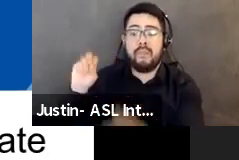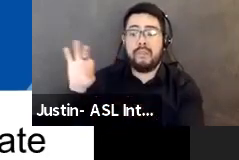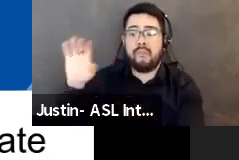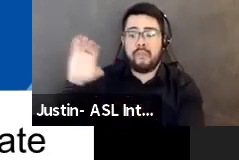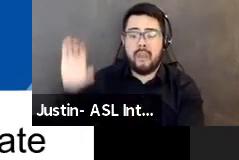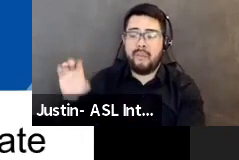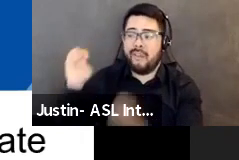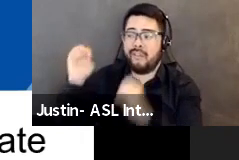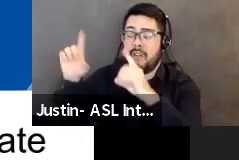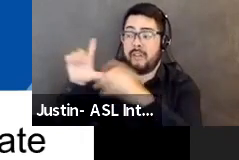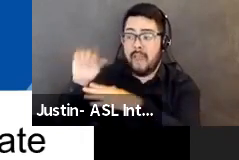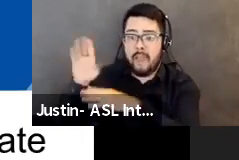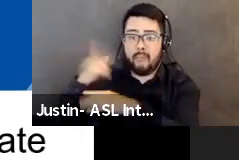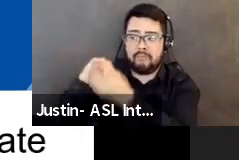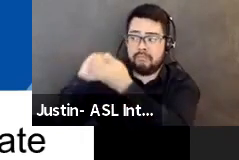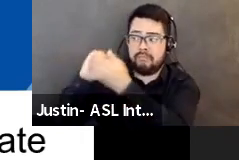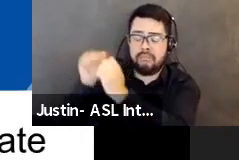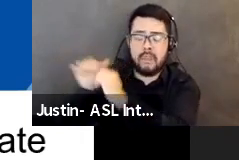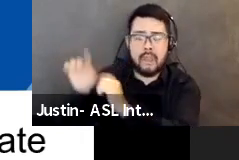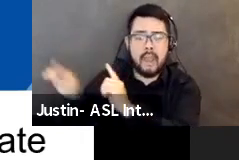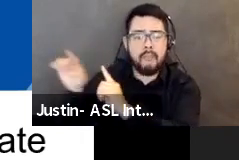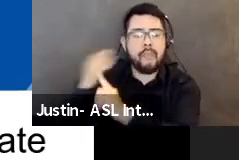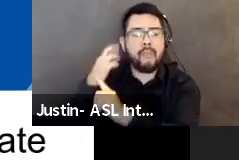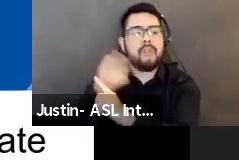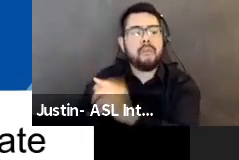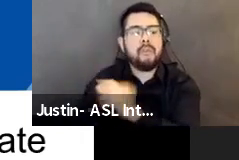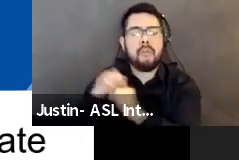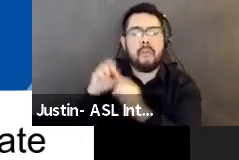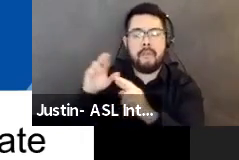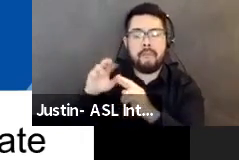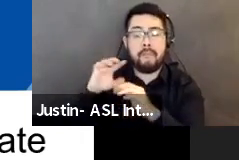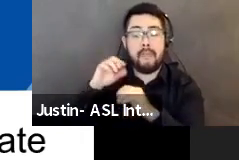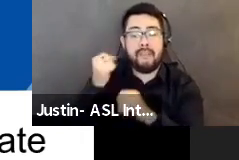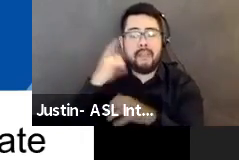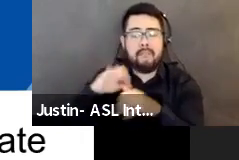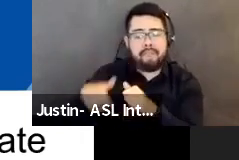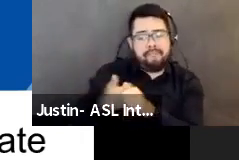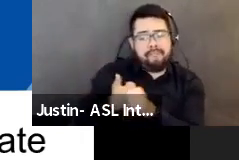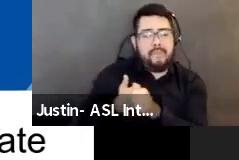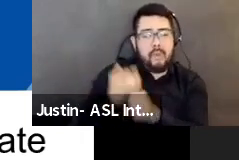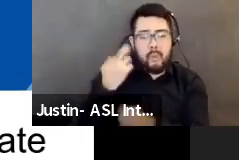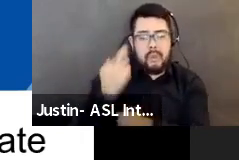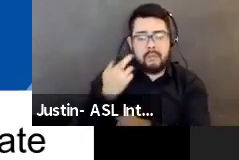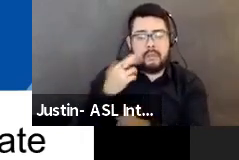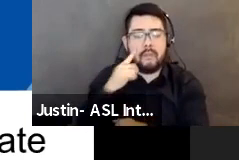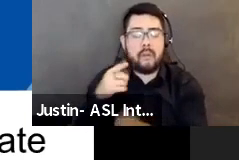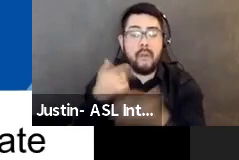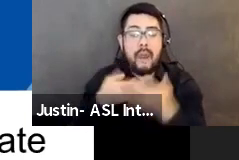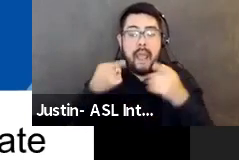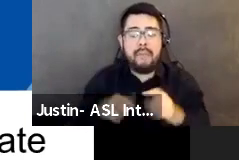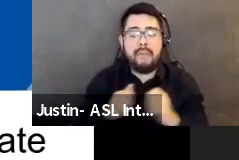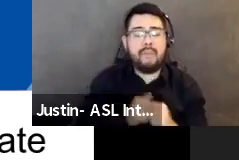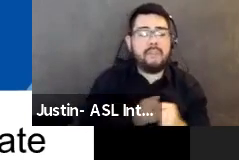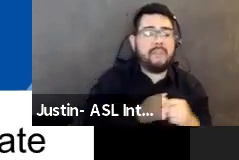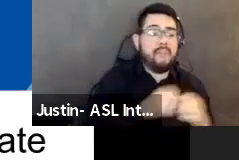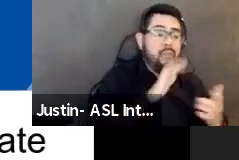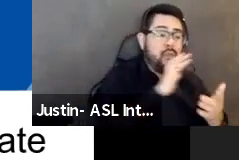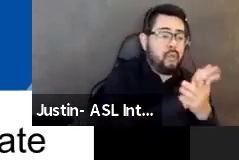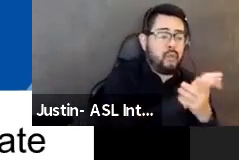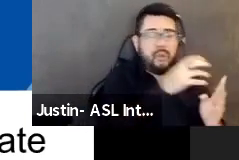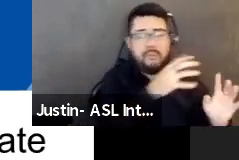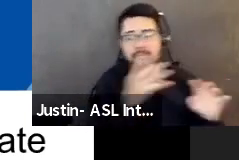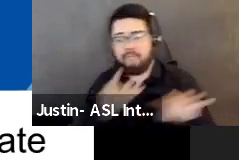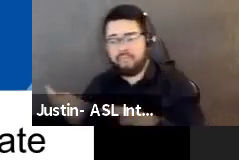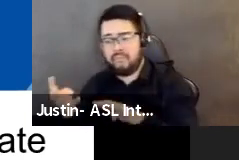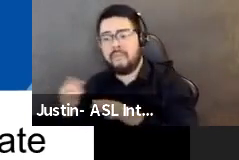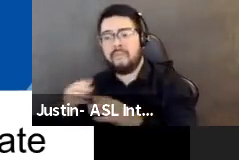labs that will help us better understand the root causes of what drives this pipeline within our district and what levers can be affected so that